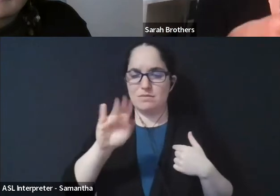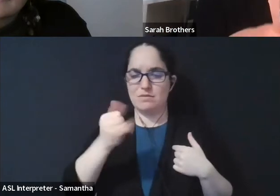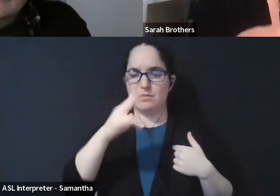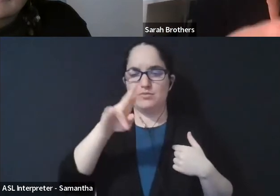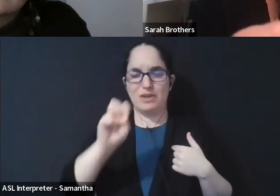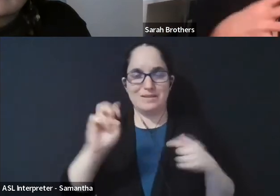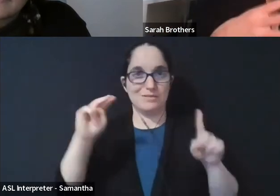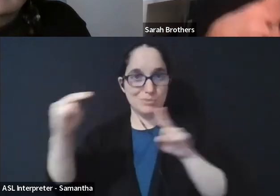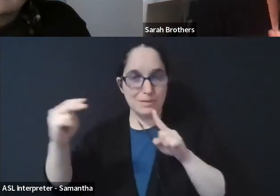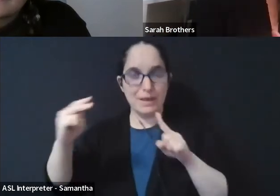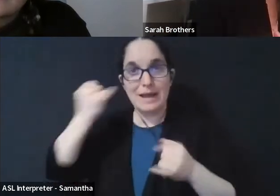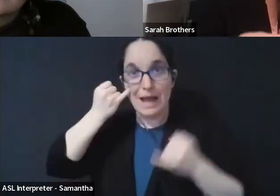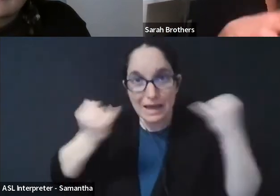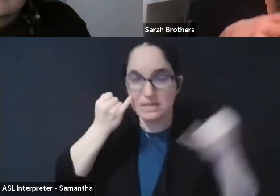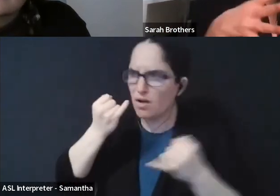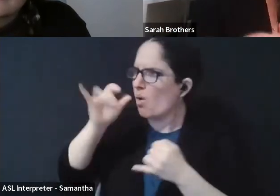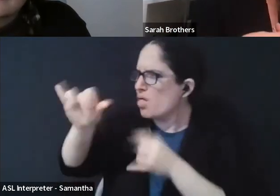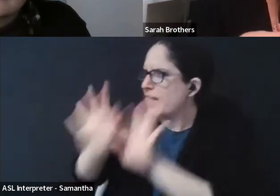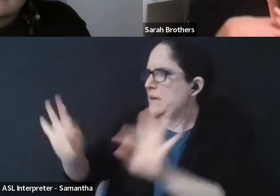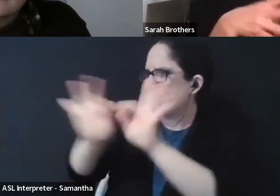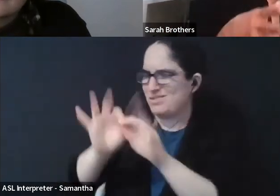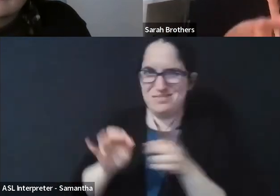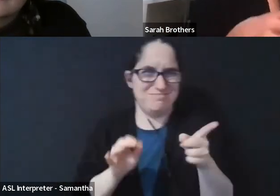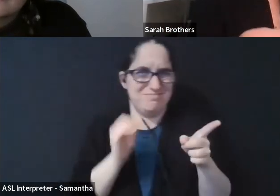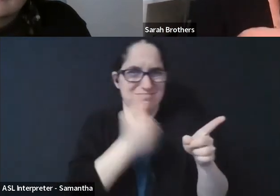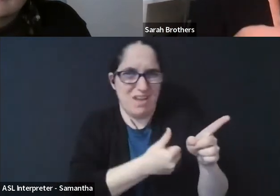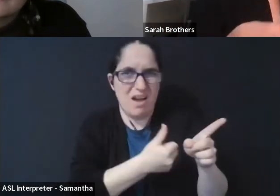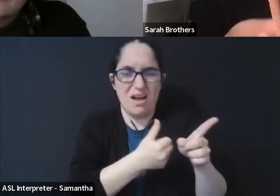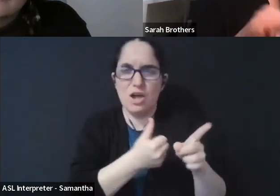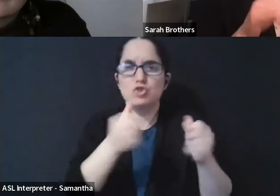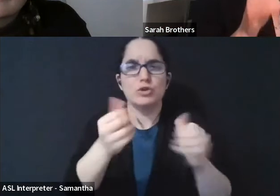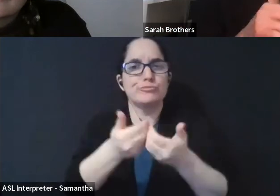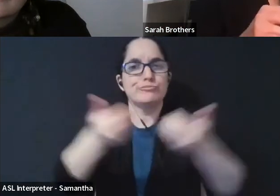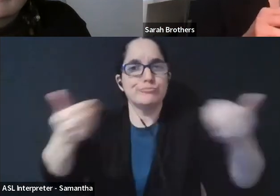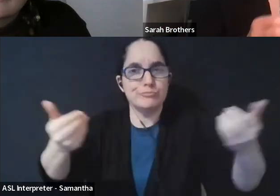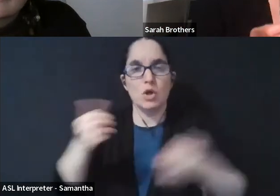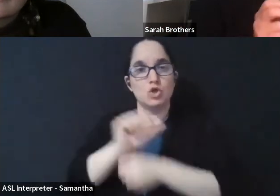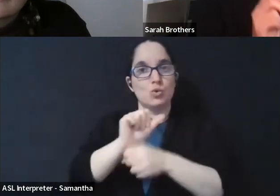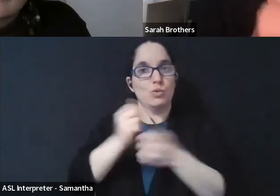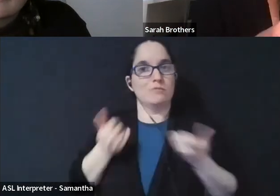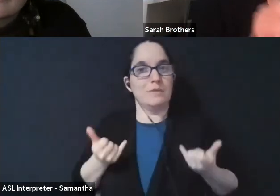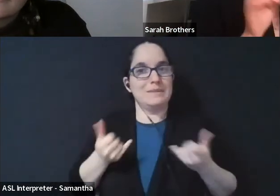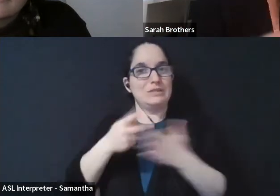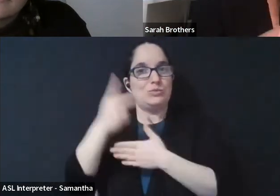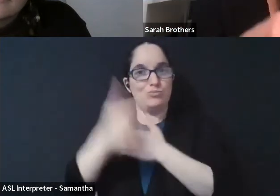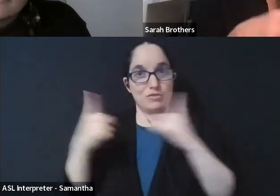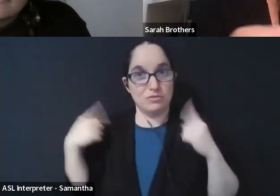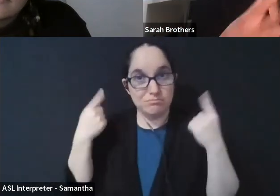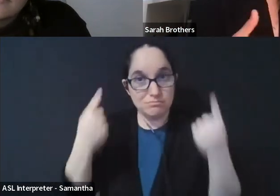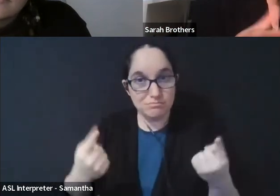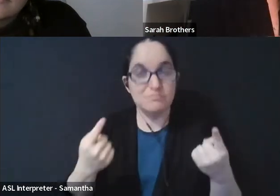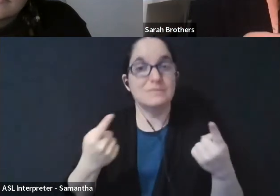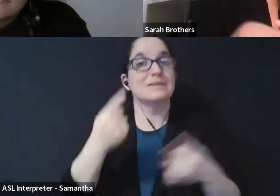my ideas on what's important and what's not. And so I think for the work that's come out of this project so far, this approach